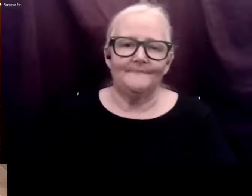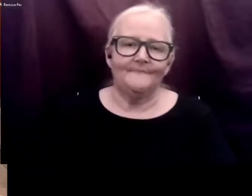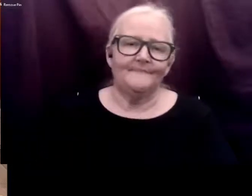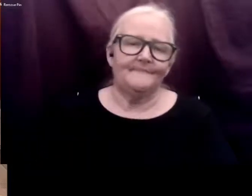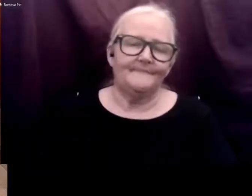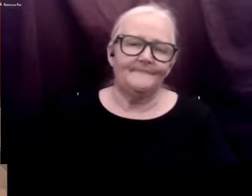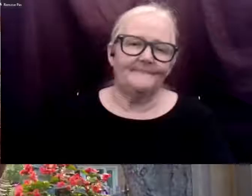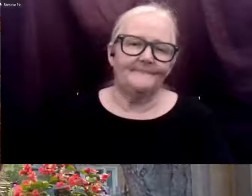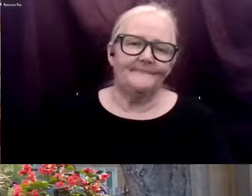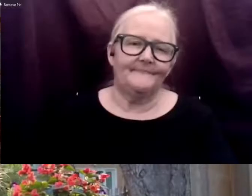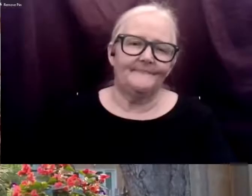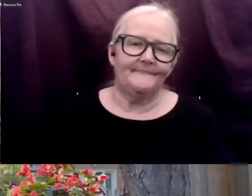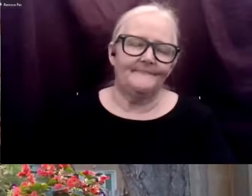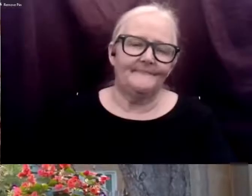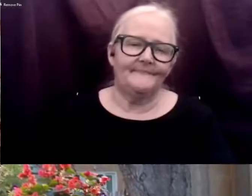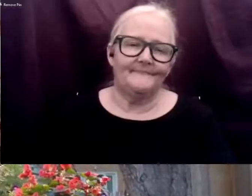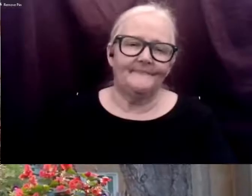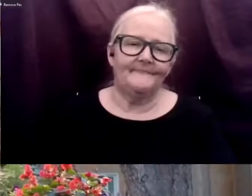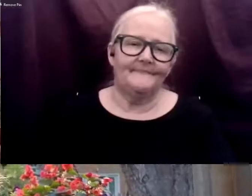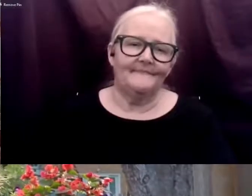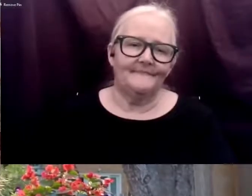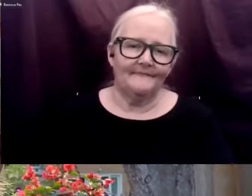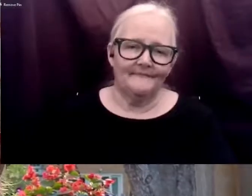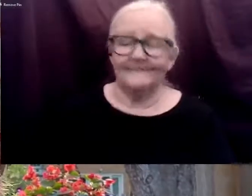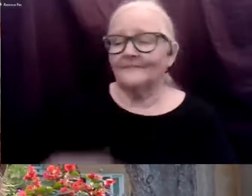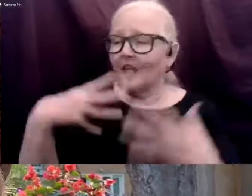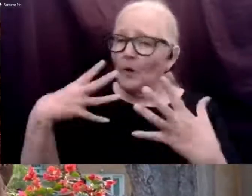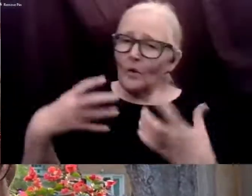I want to thank you,